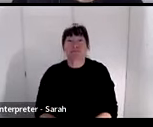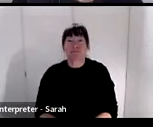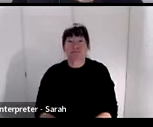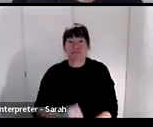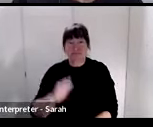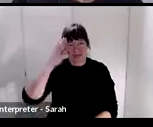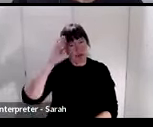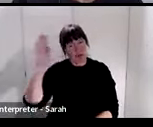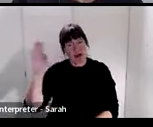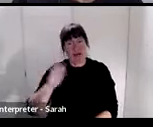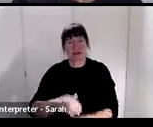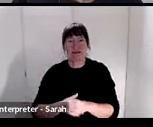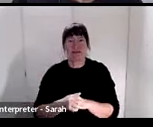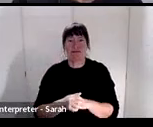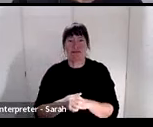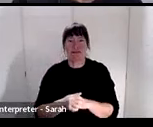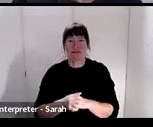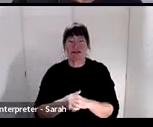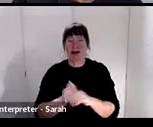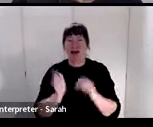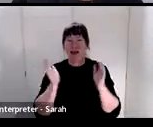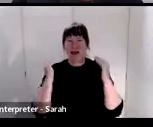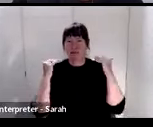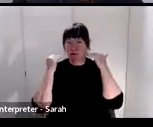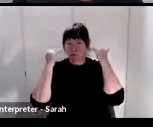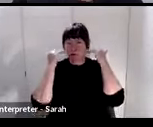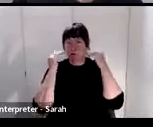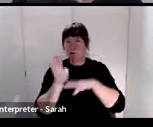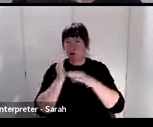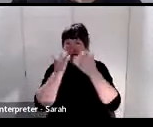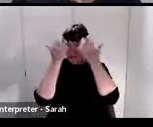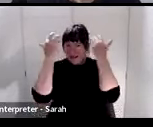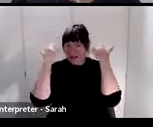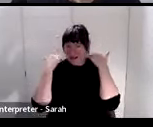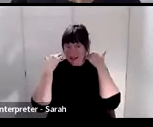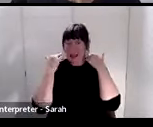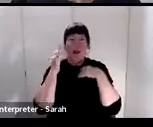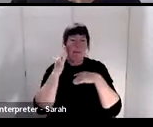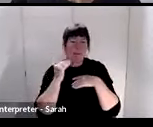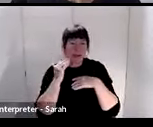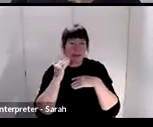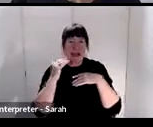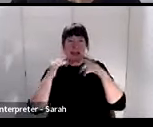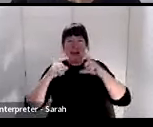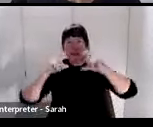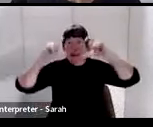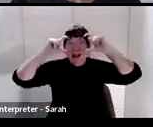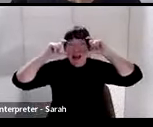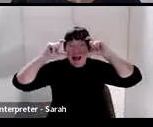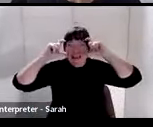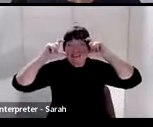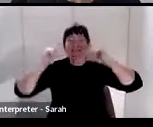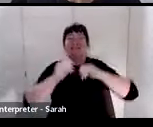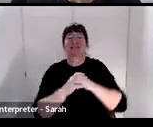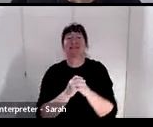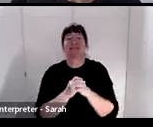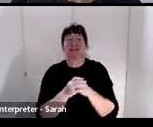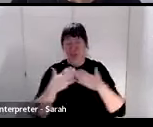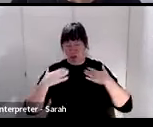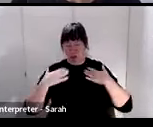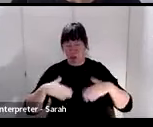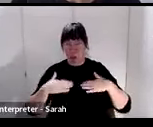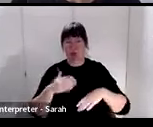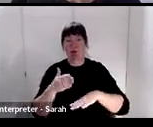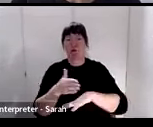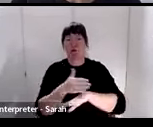Kia ora. I have short grey hair. I'm Pākehā. I have big heavy glasses, and I'm wearing